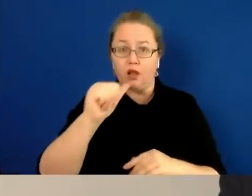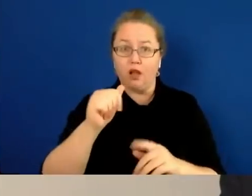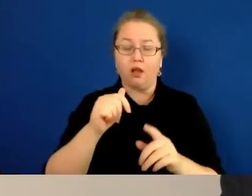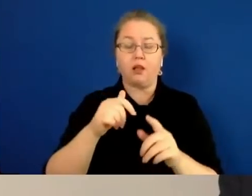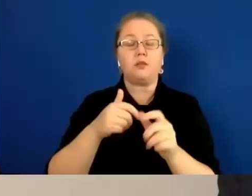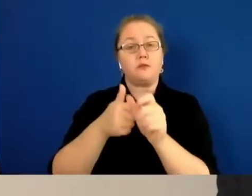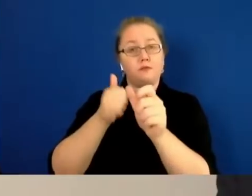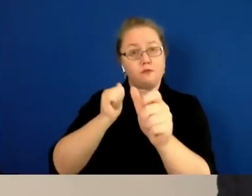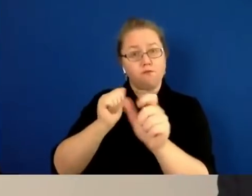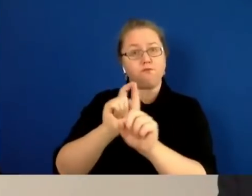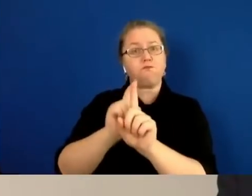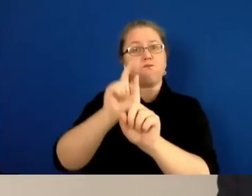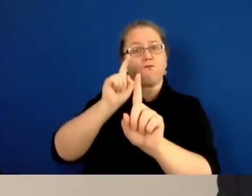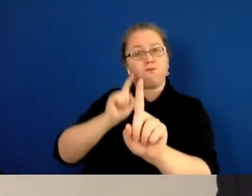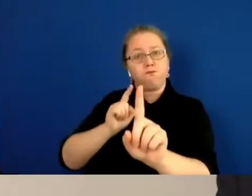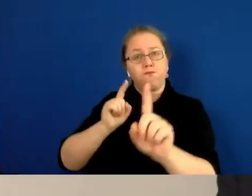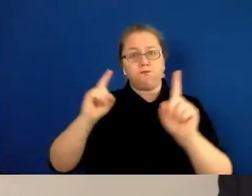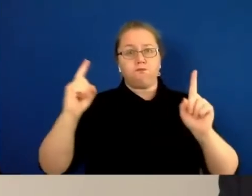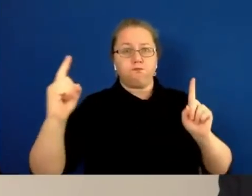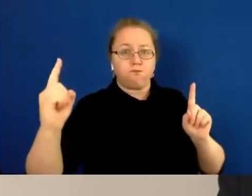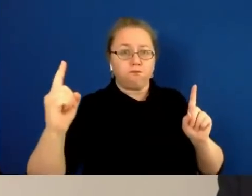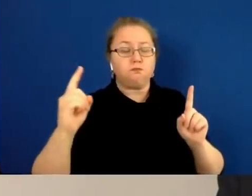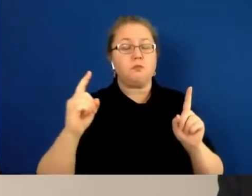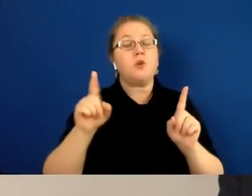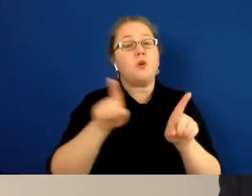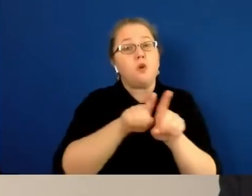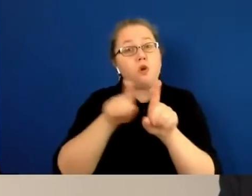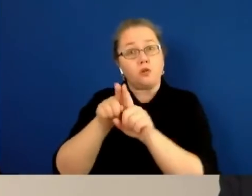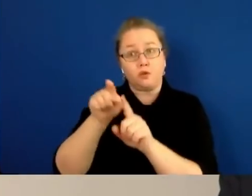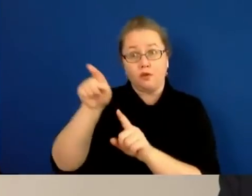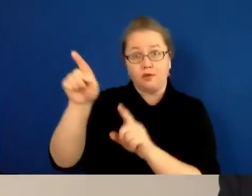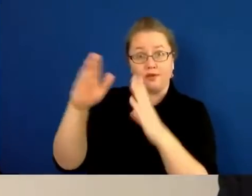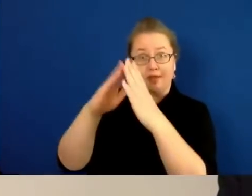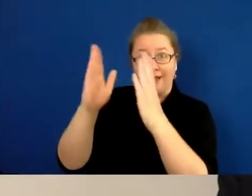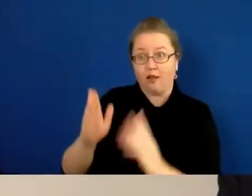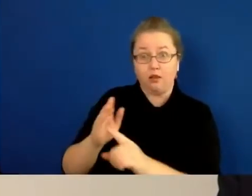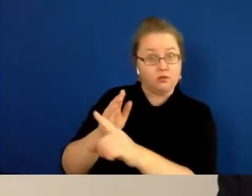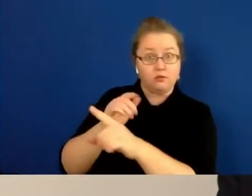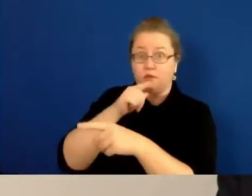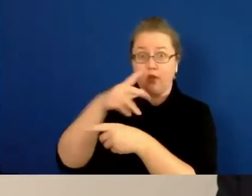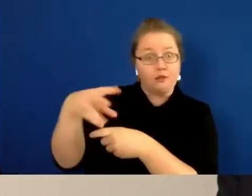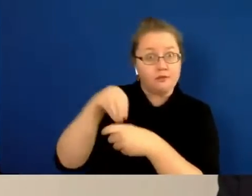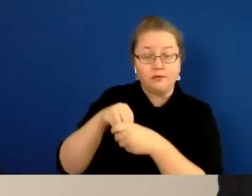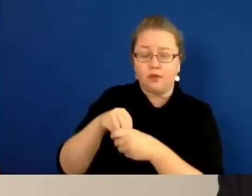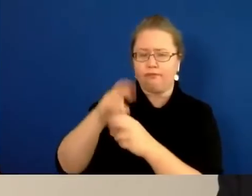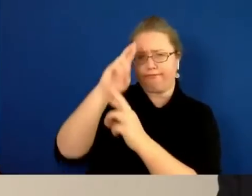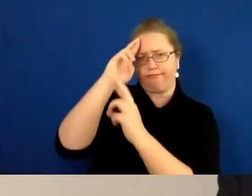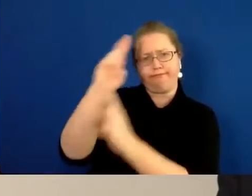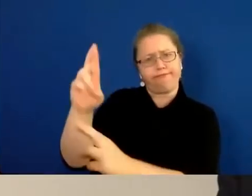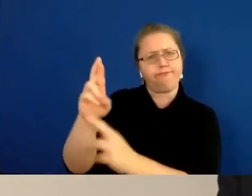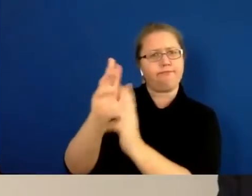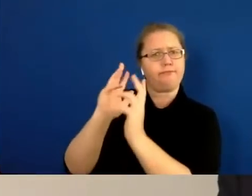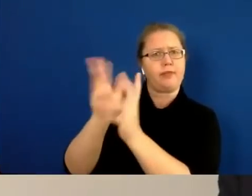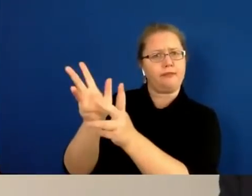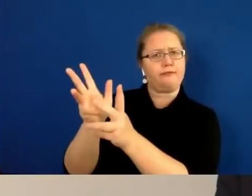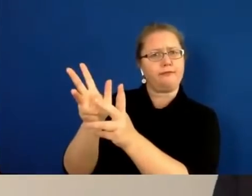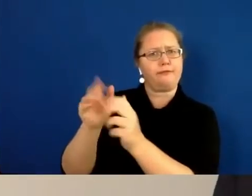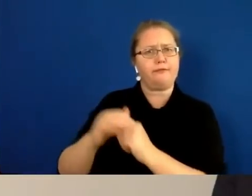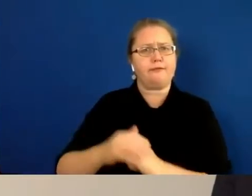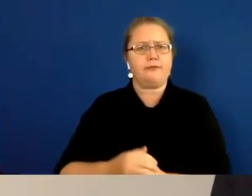if we're going out on the streets. We've talked before that we can celebrate in safe ways with our household and our